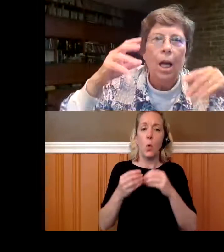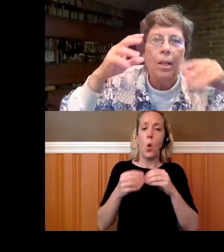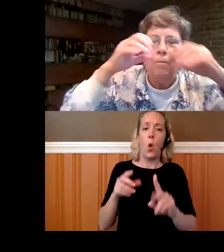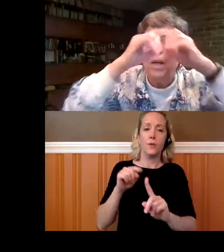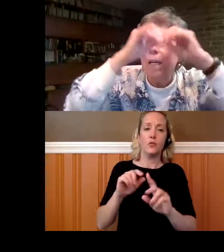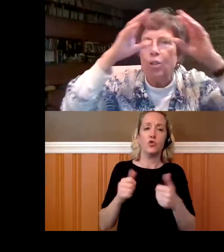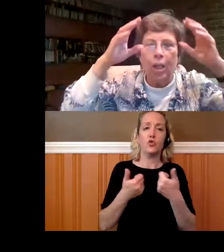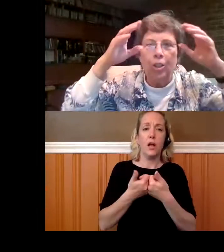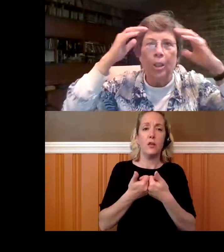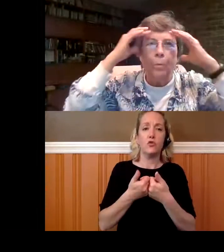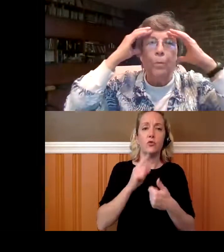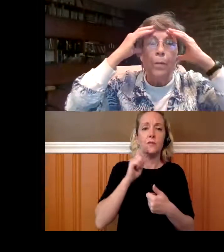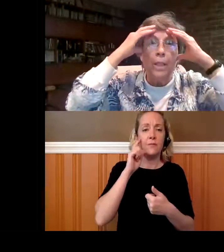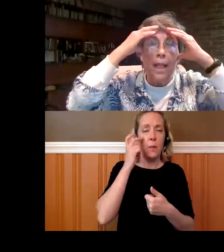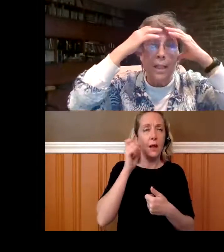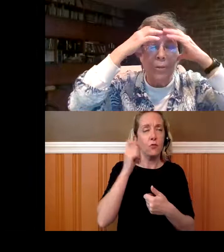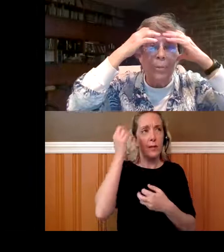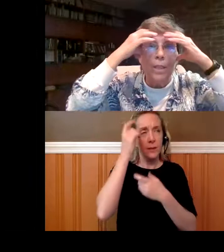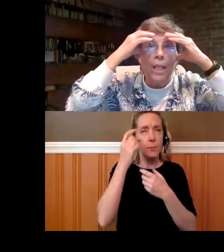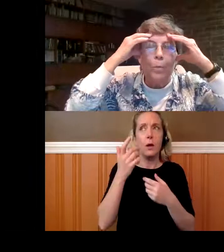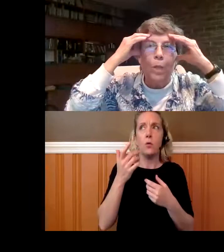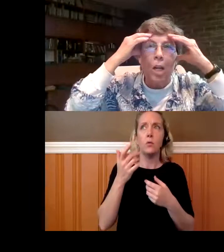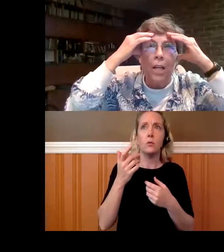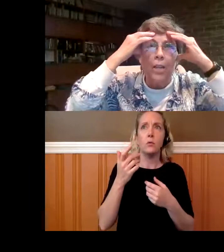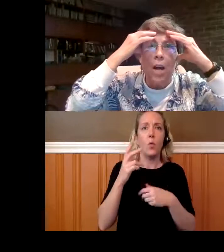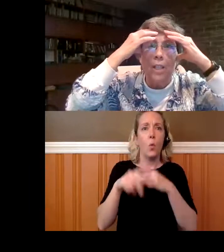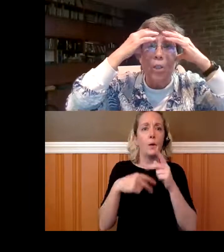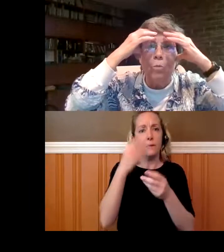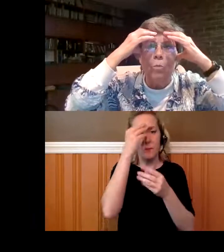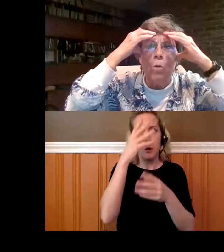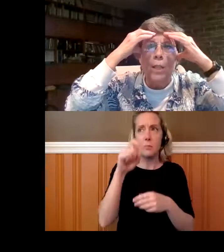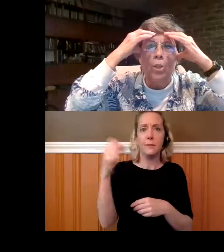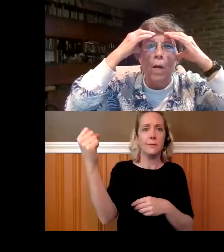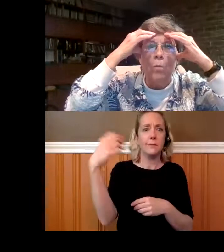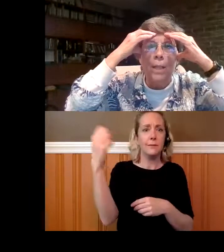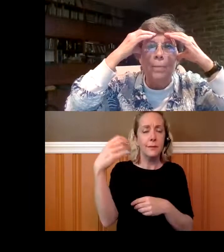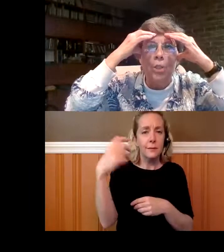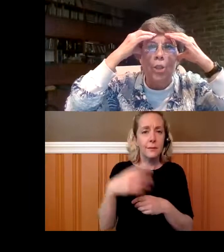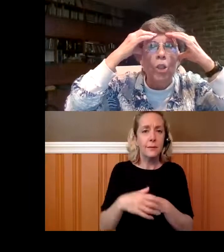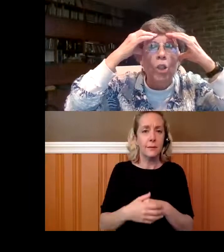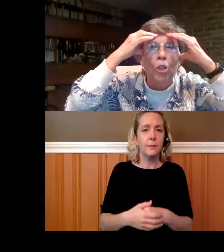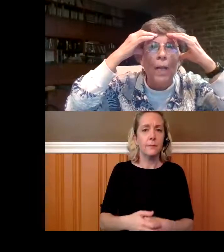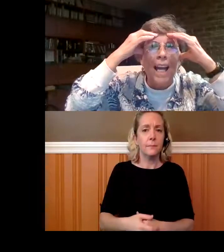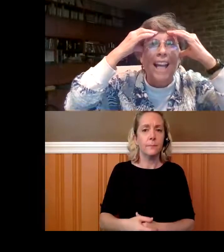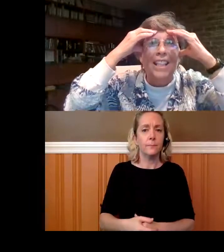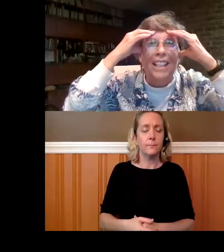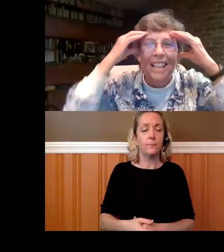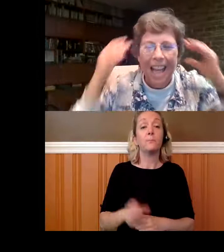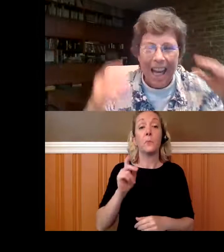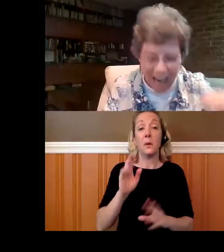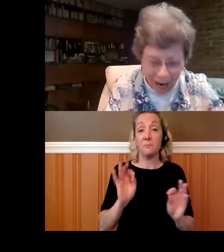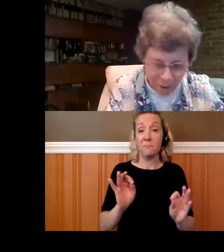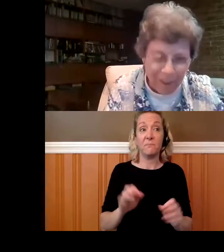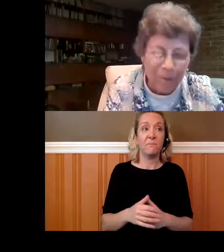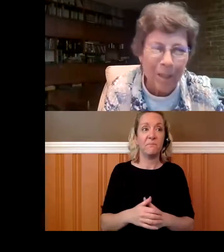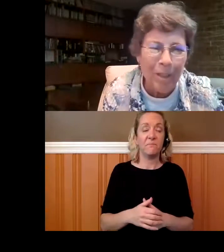has to put a lot of thought into what do I want them to do, and how are we going to want them to do it. So, all right. So you get an idea